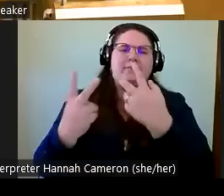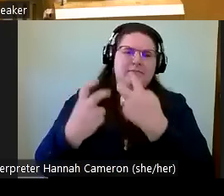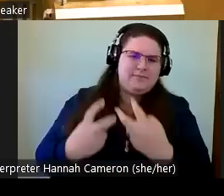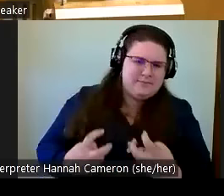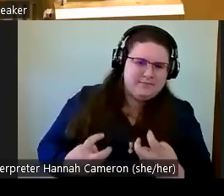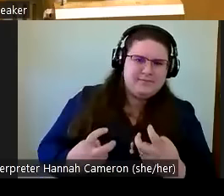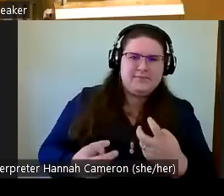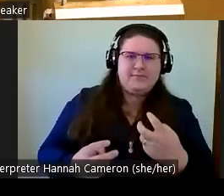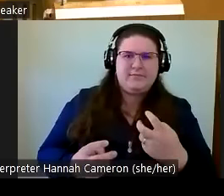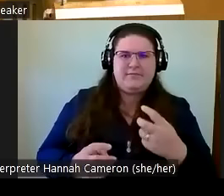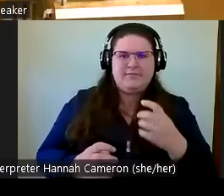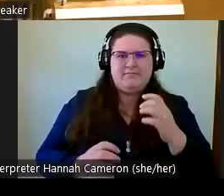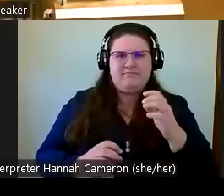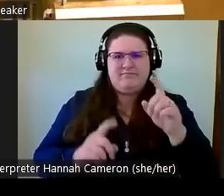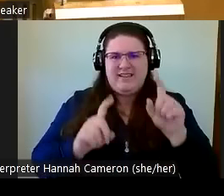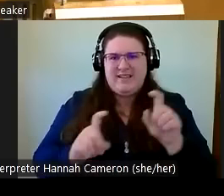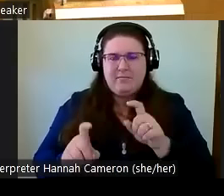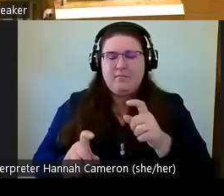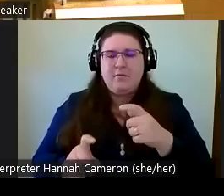Bam, you know, I'm a 22.